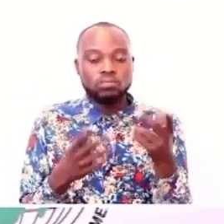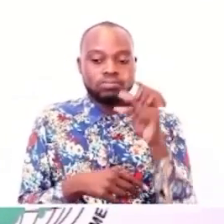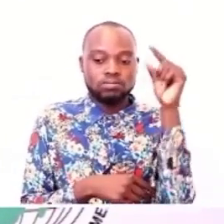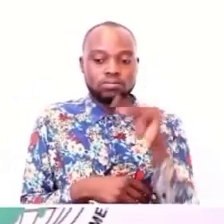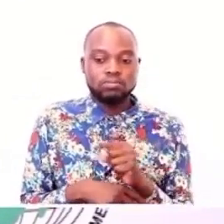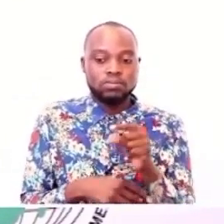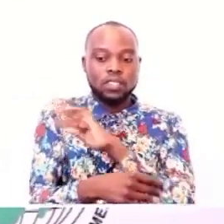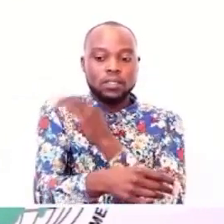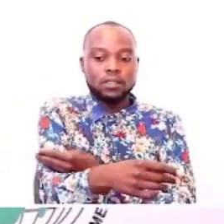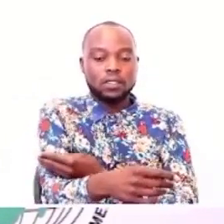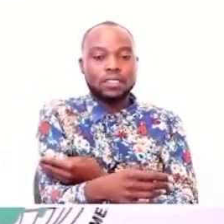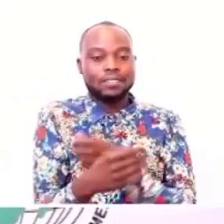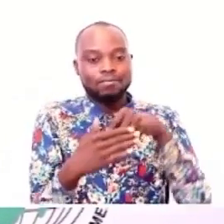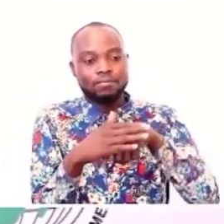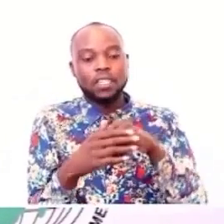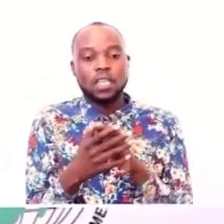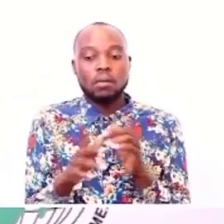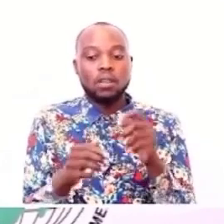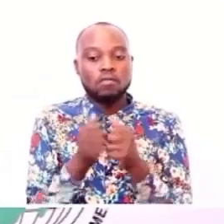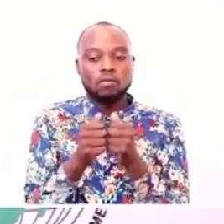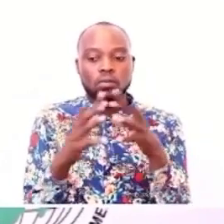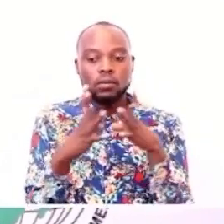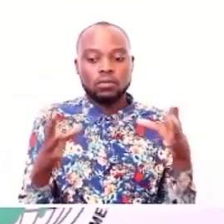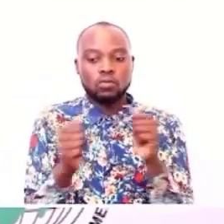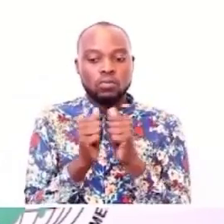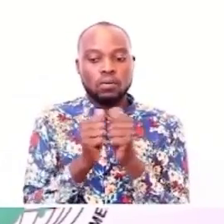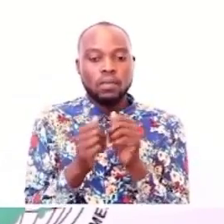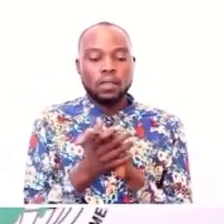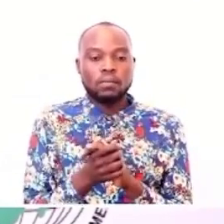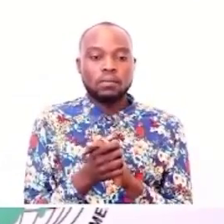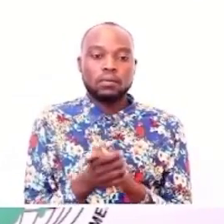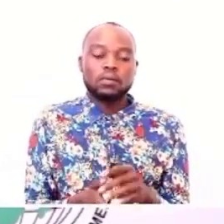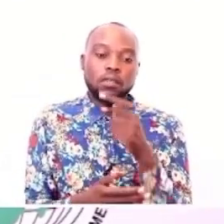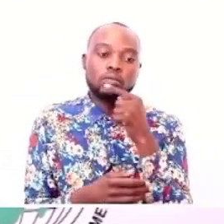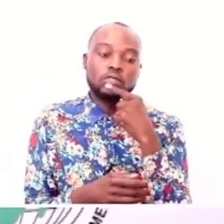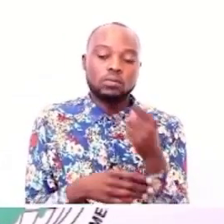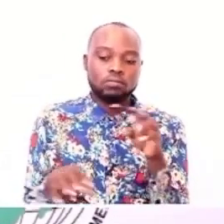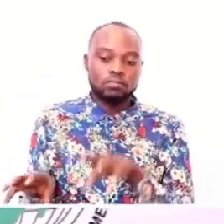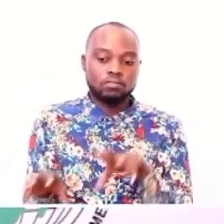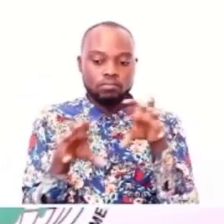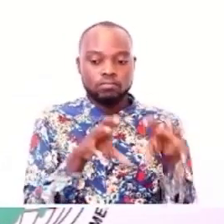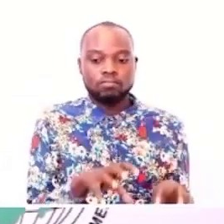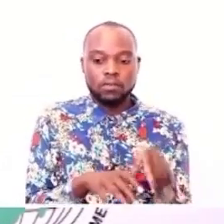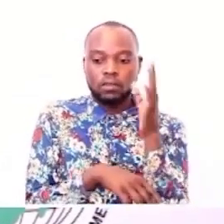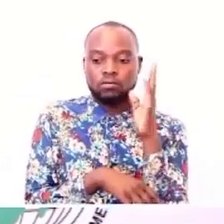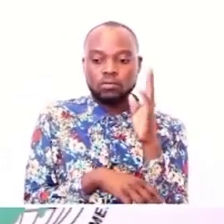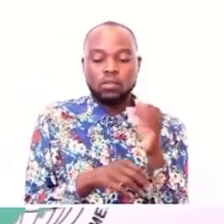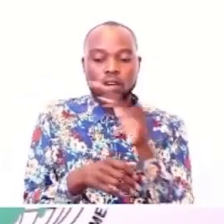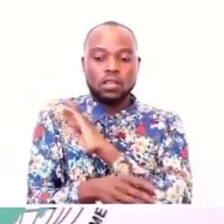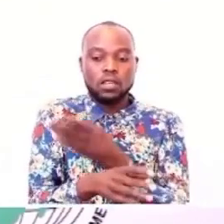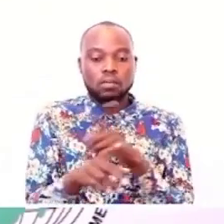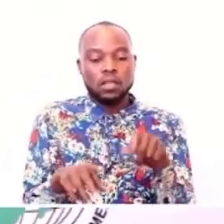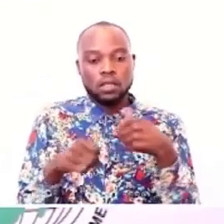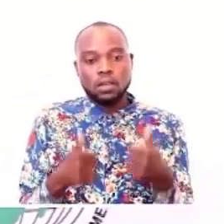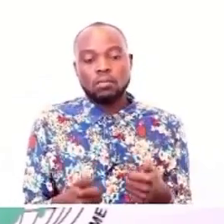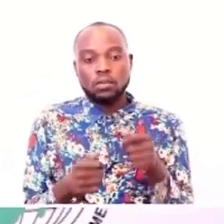energy deficit, which I think is a much bigger problem. So we are always told to move to renewable energy, which is very good. We don't